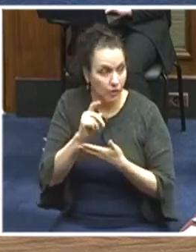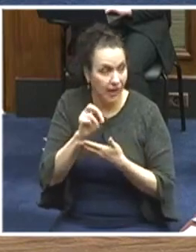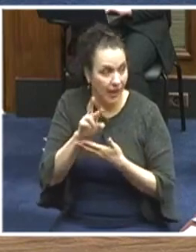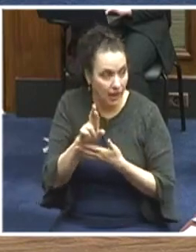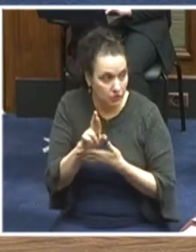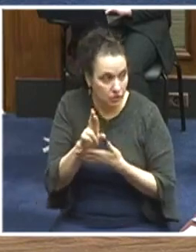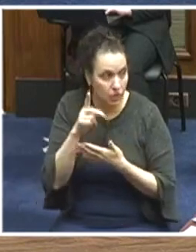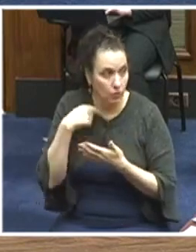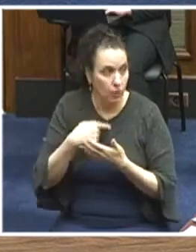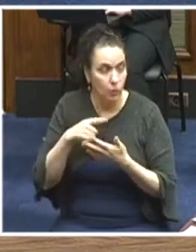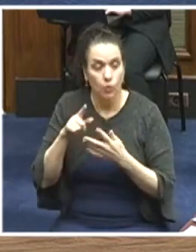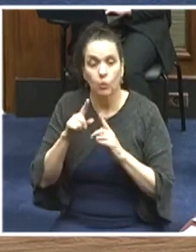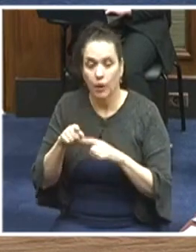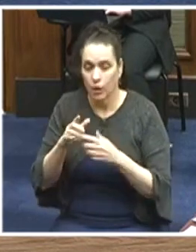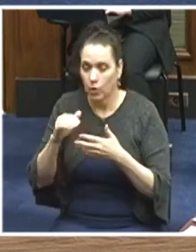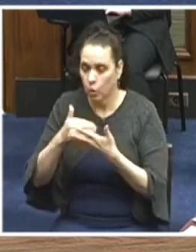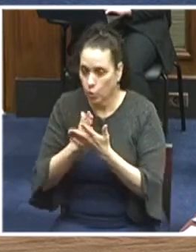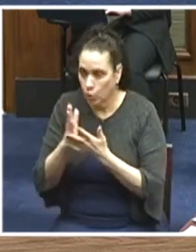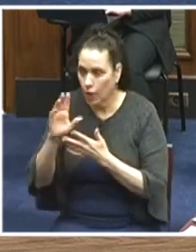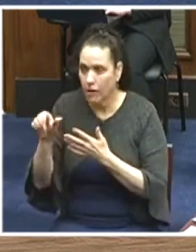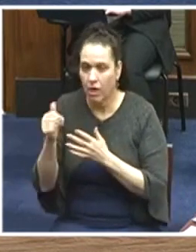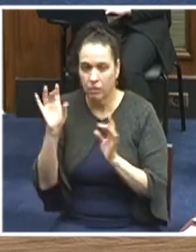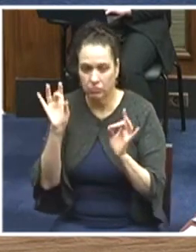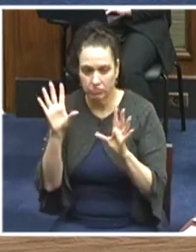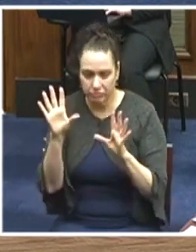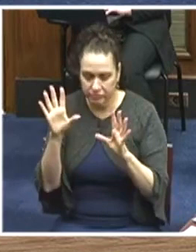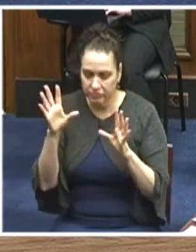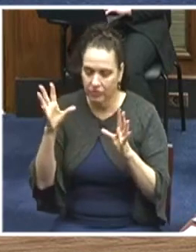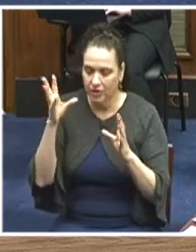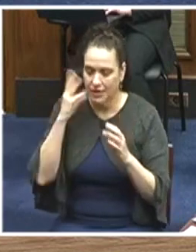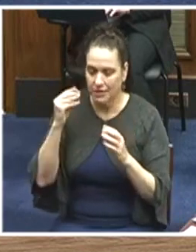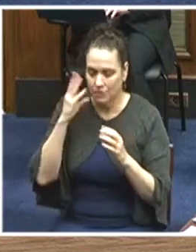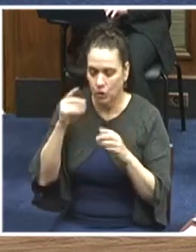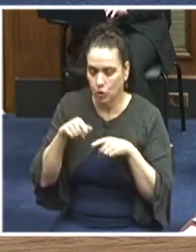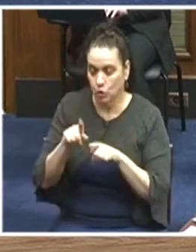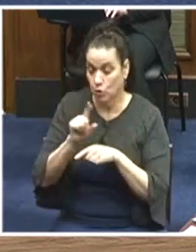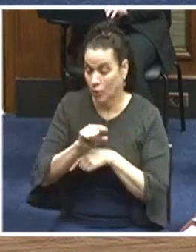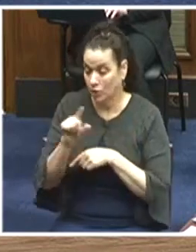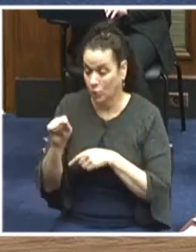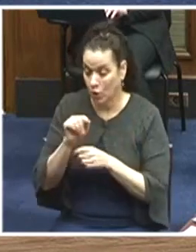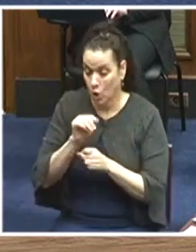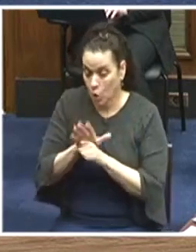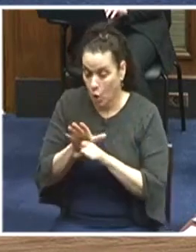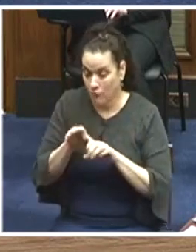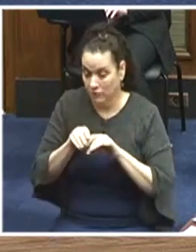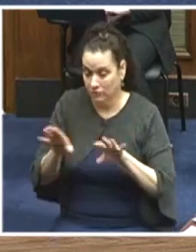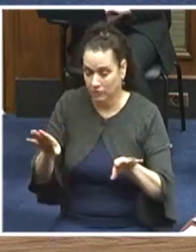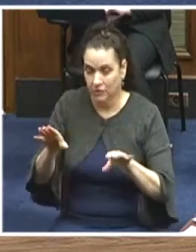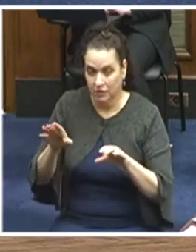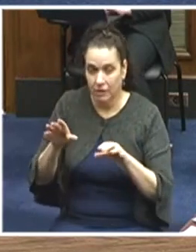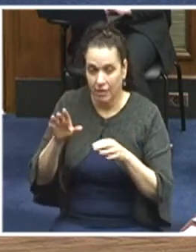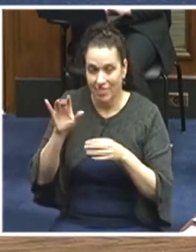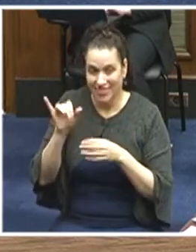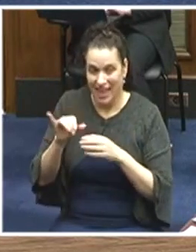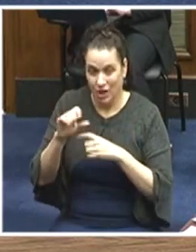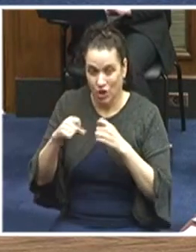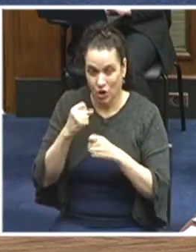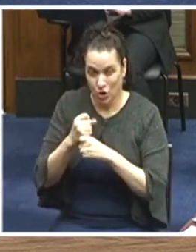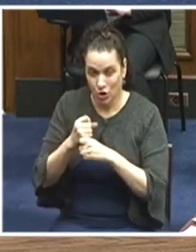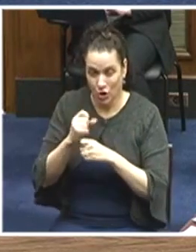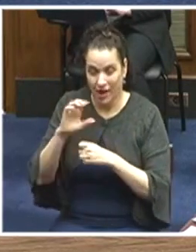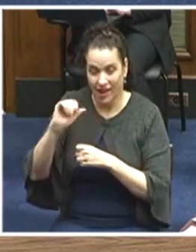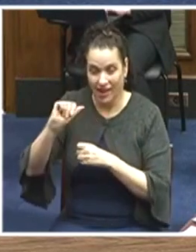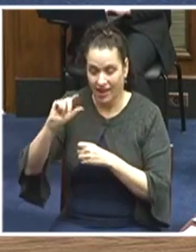We went through another terrifying event in 2020. In mid-March of that year, with COVID sweeping the country, Anthem, the plan we had for that year,